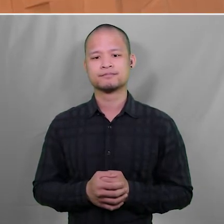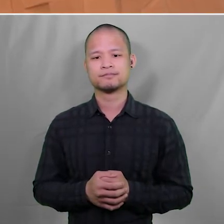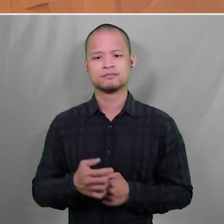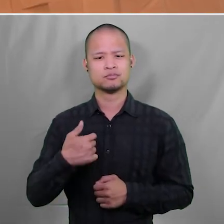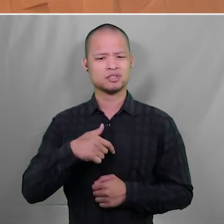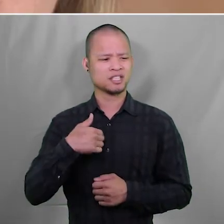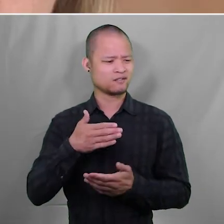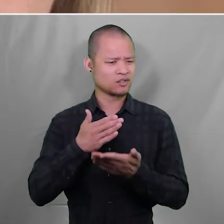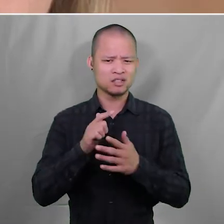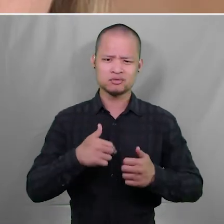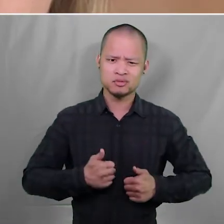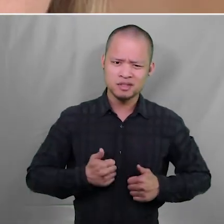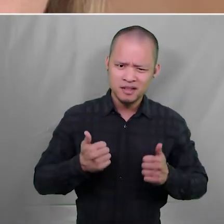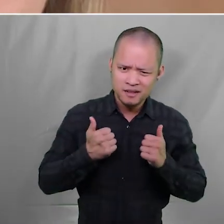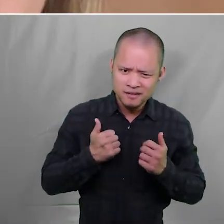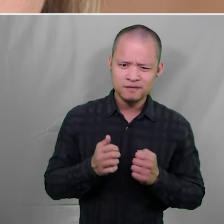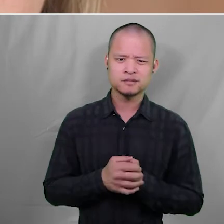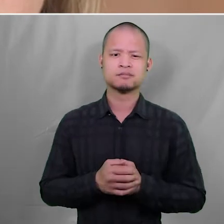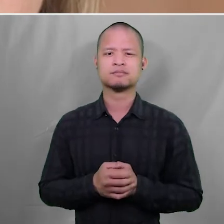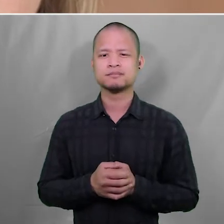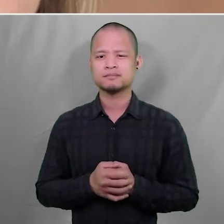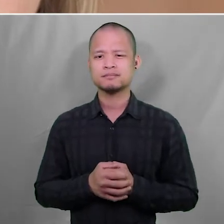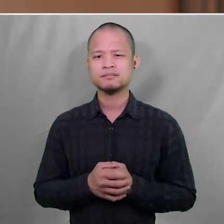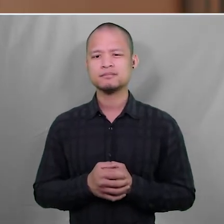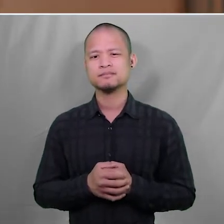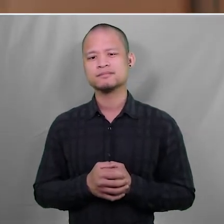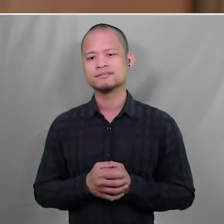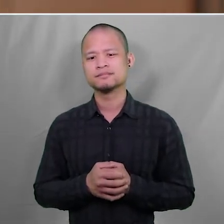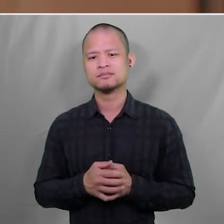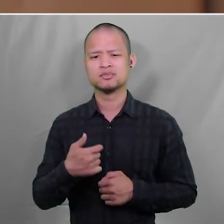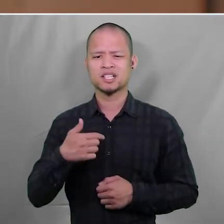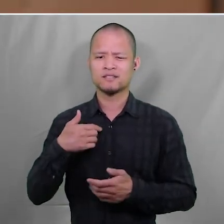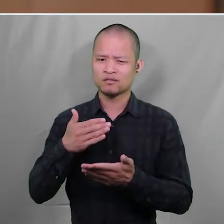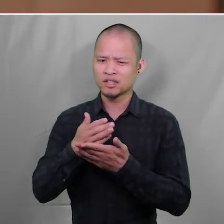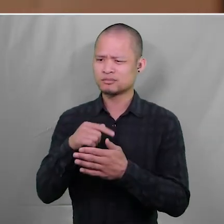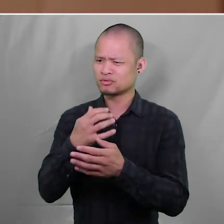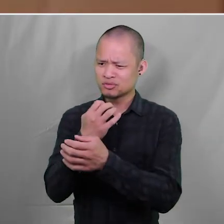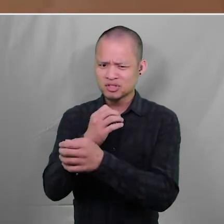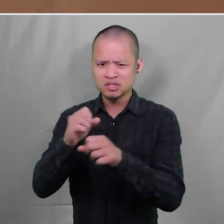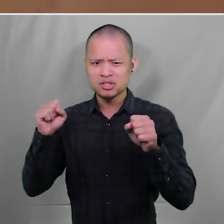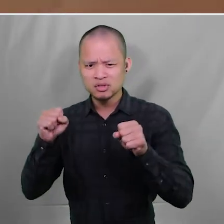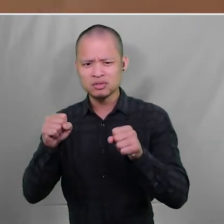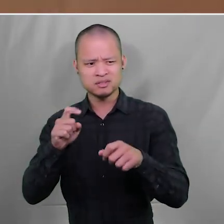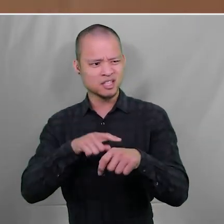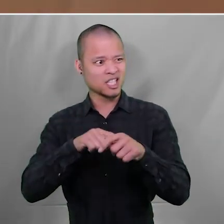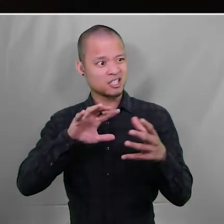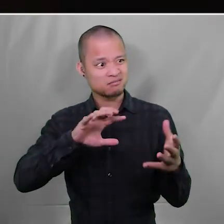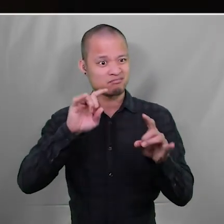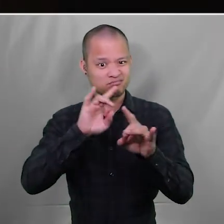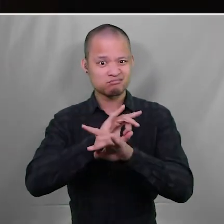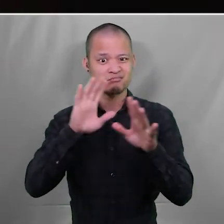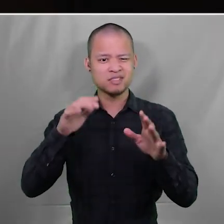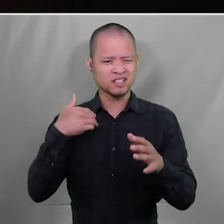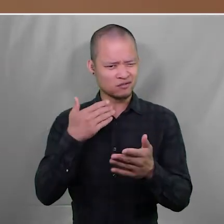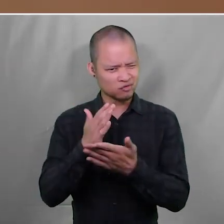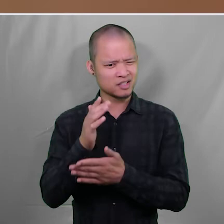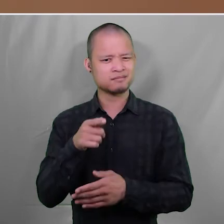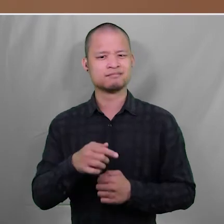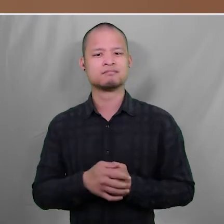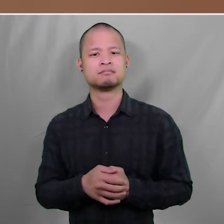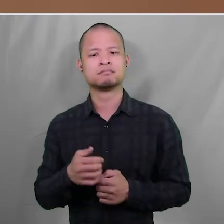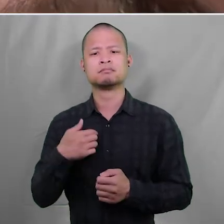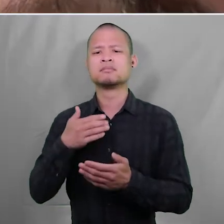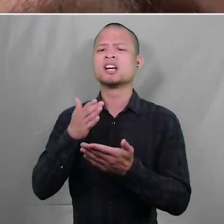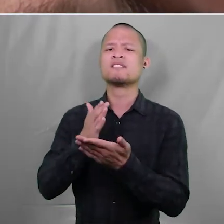We have that right to life. We have the right to be rescued in times of disaster. We have